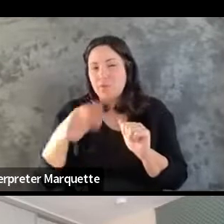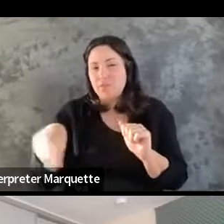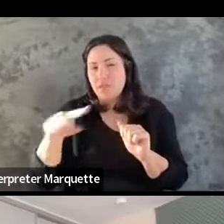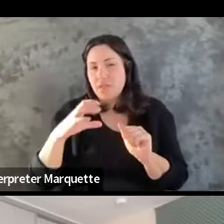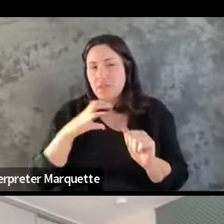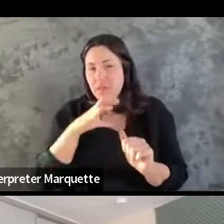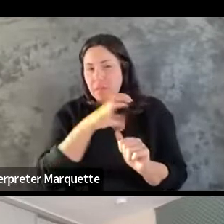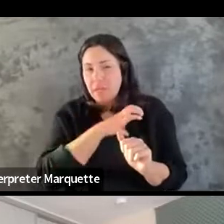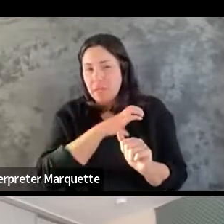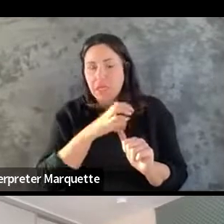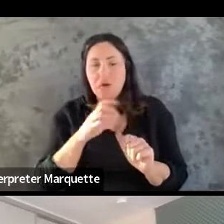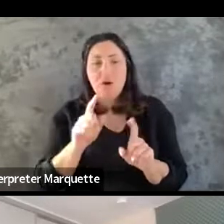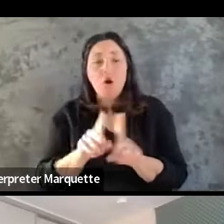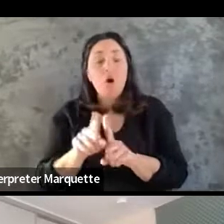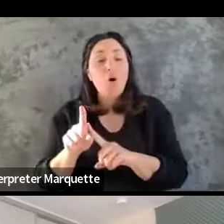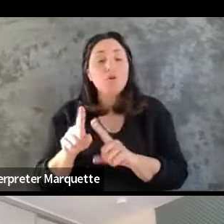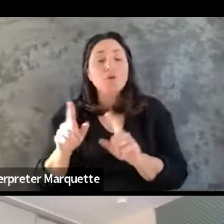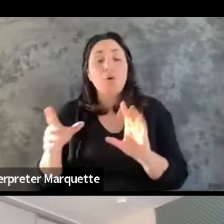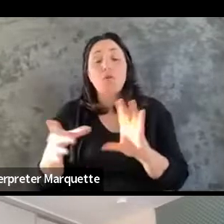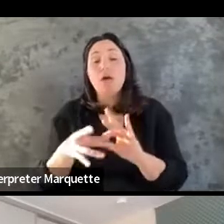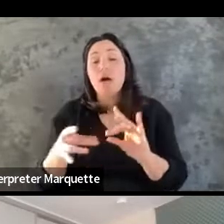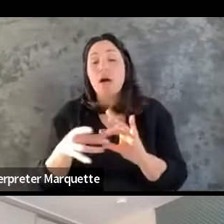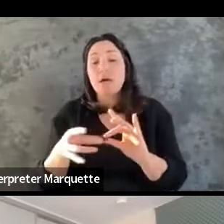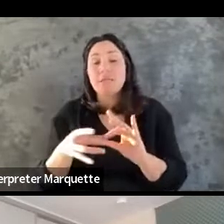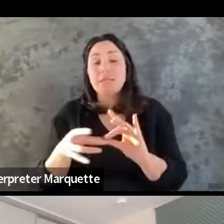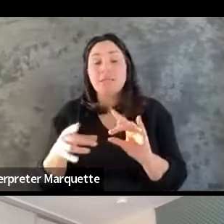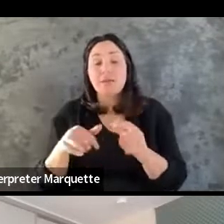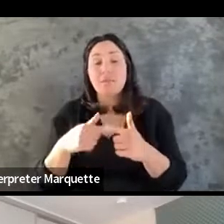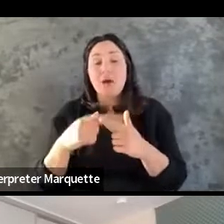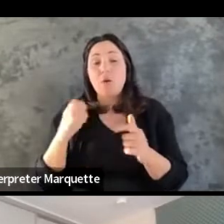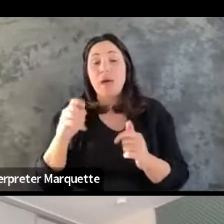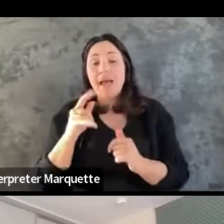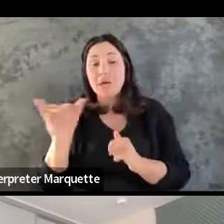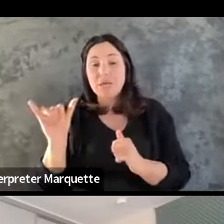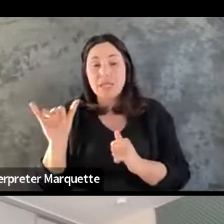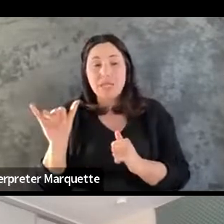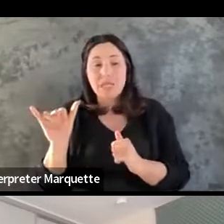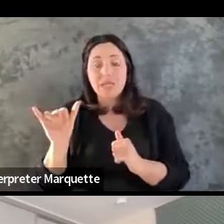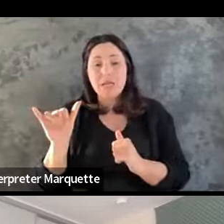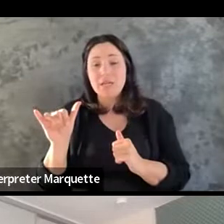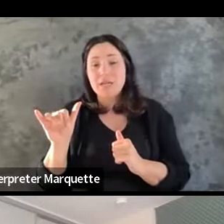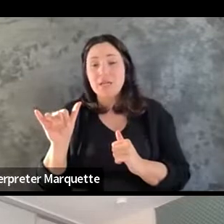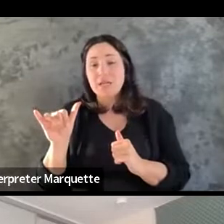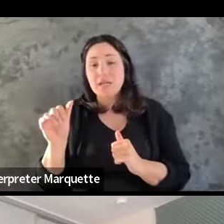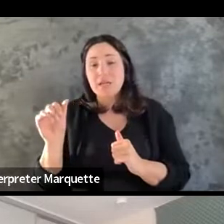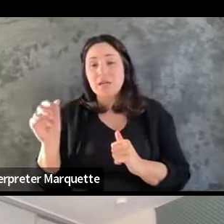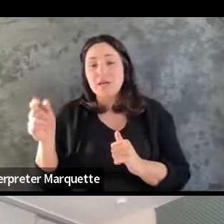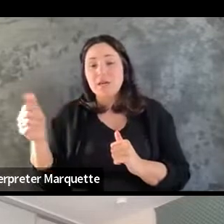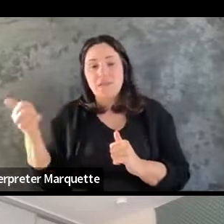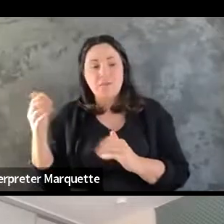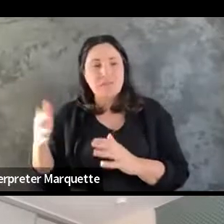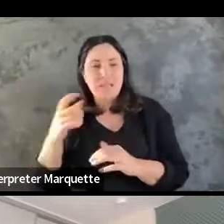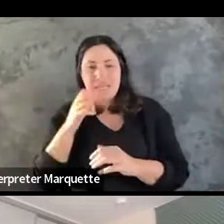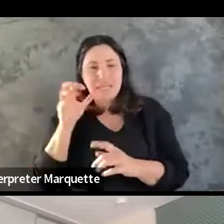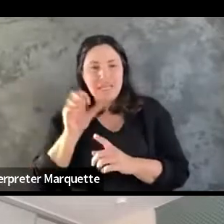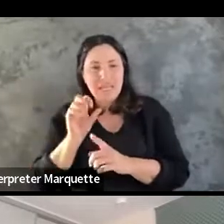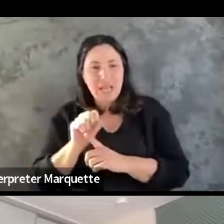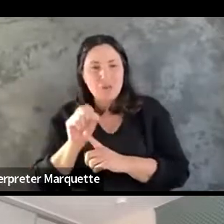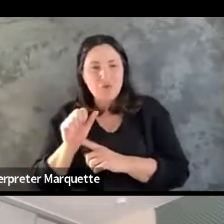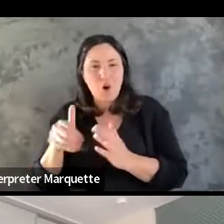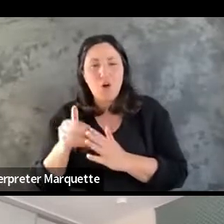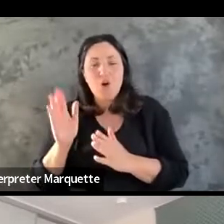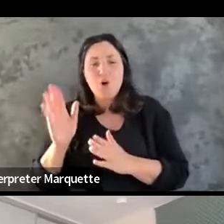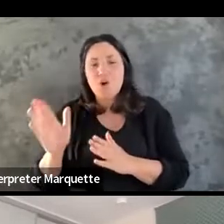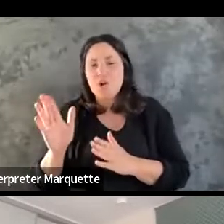But also, I think the comments made about equity that Ms. Ballanzar made, which I didn't catch them all, I think that her